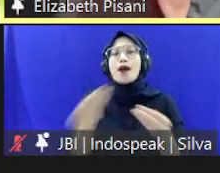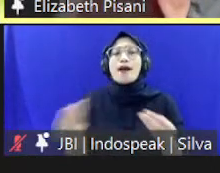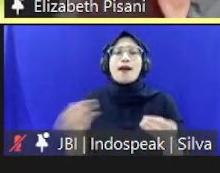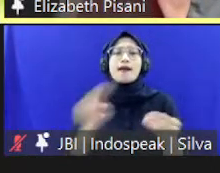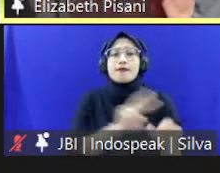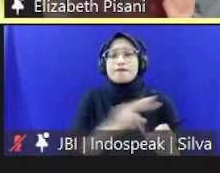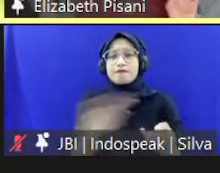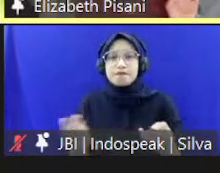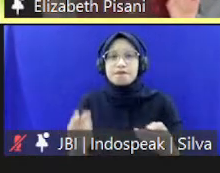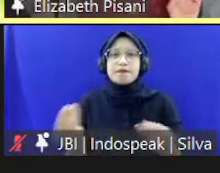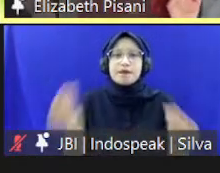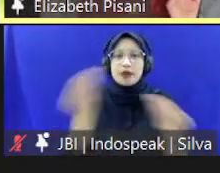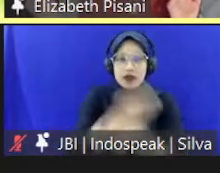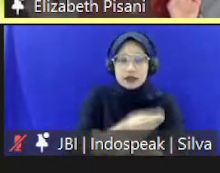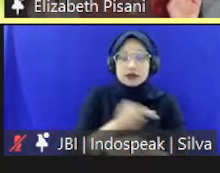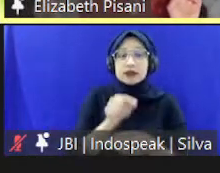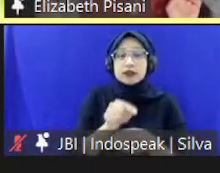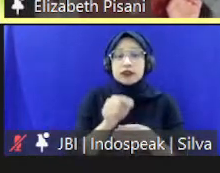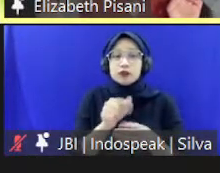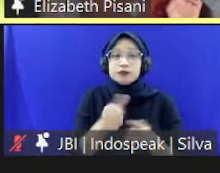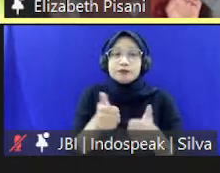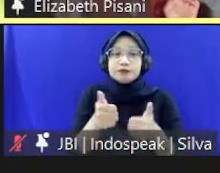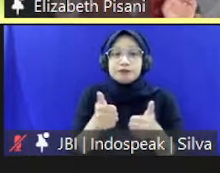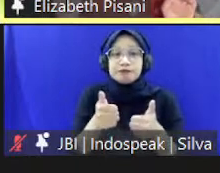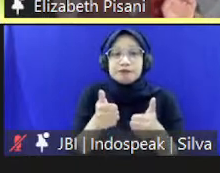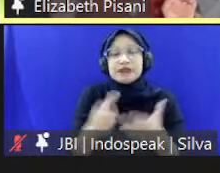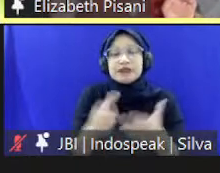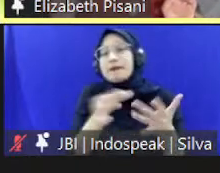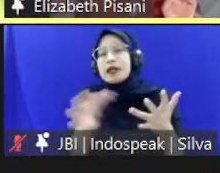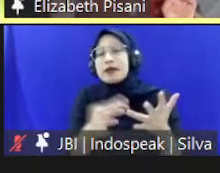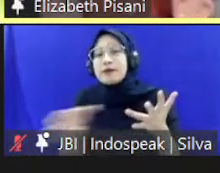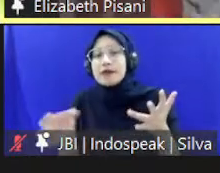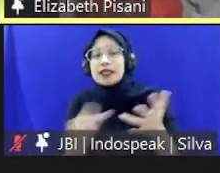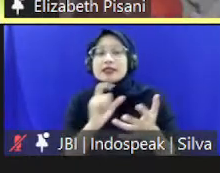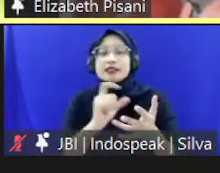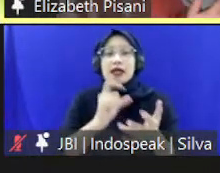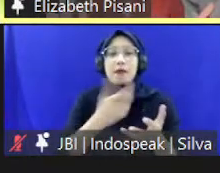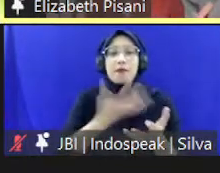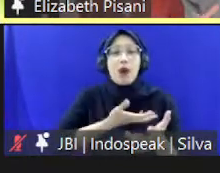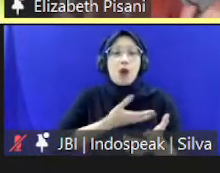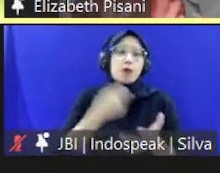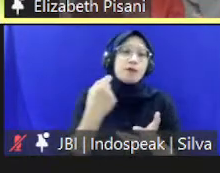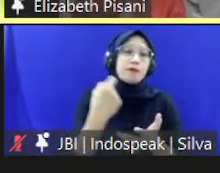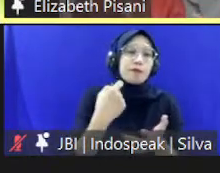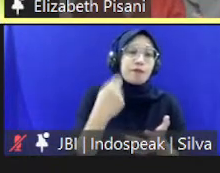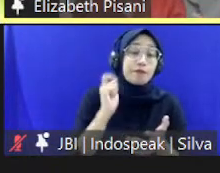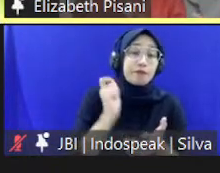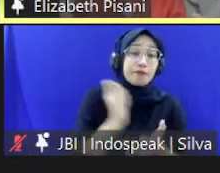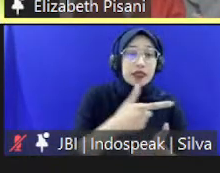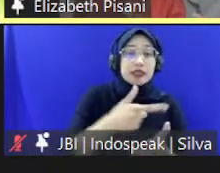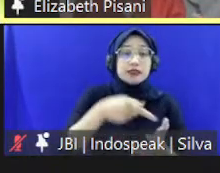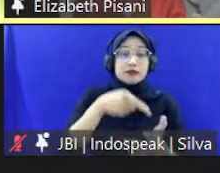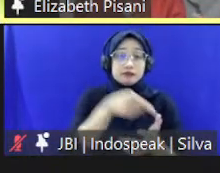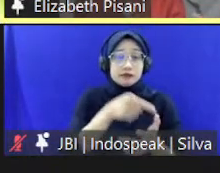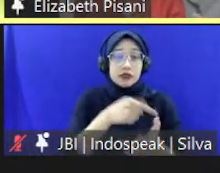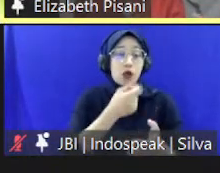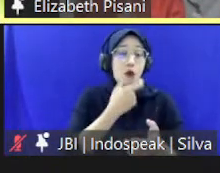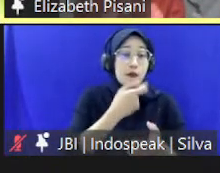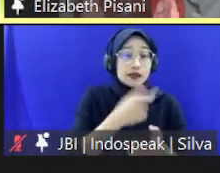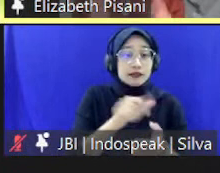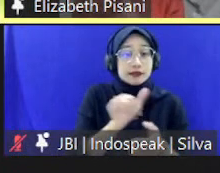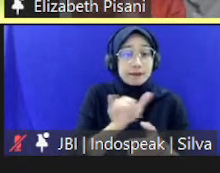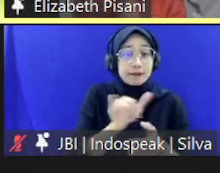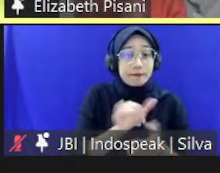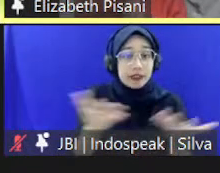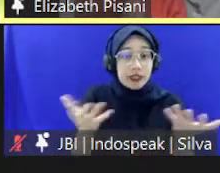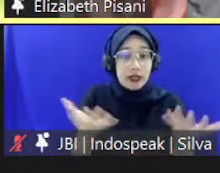to push people outside of the regulated system. We've also seen that price caps like the HET are basically useless.